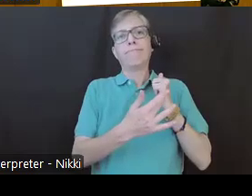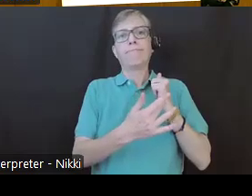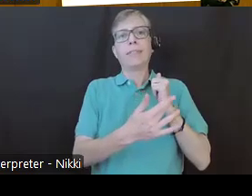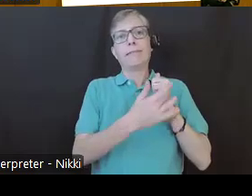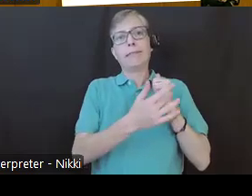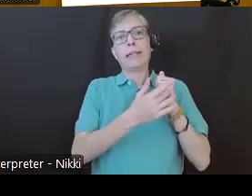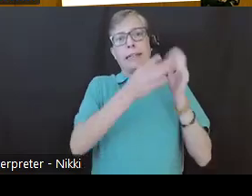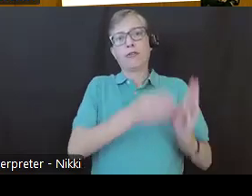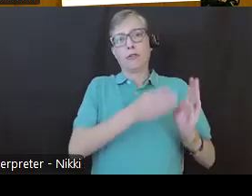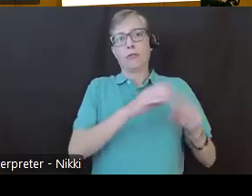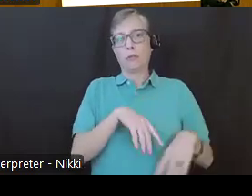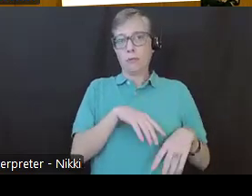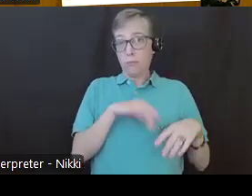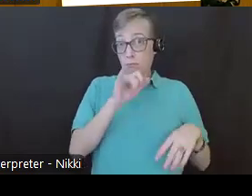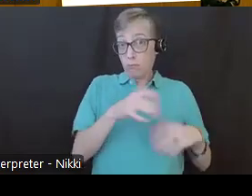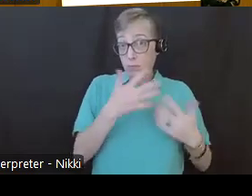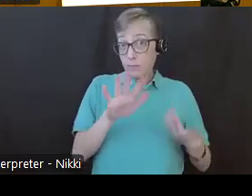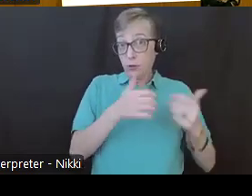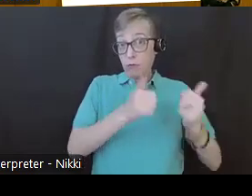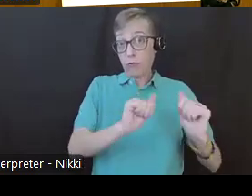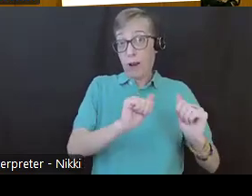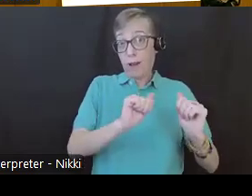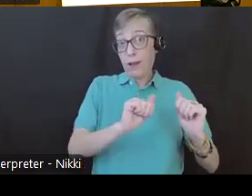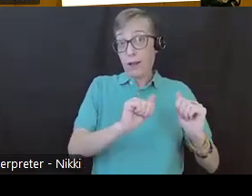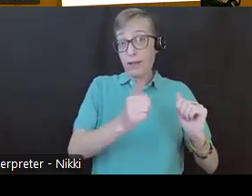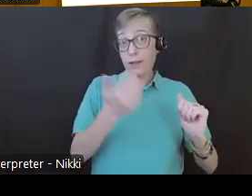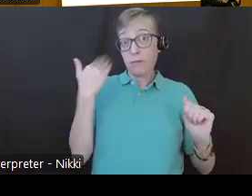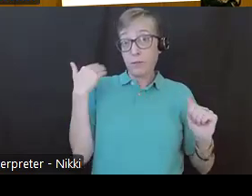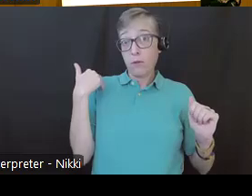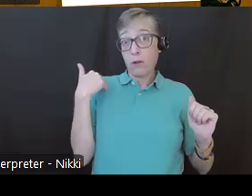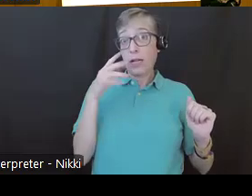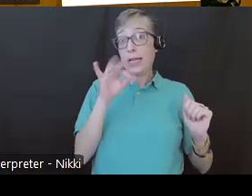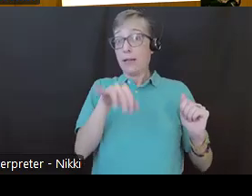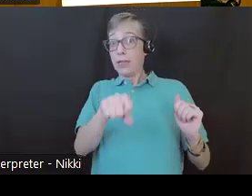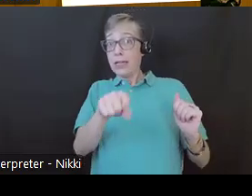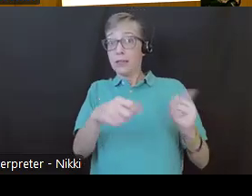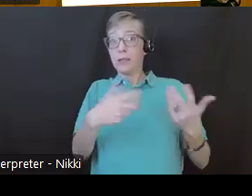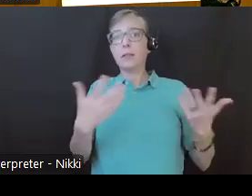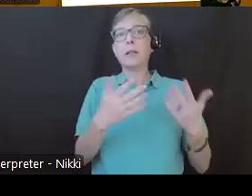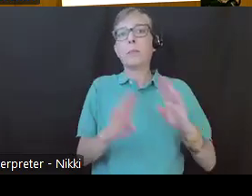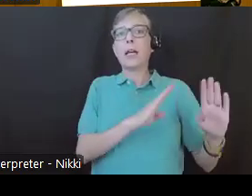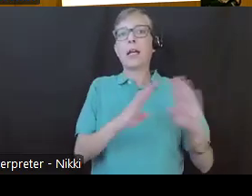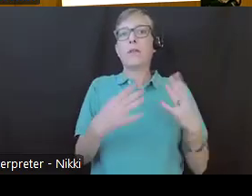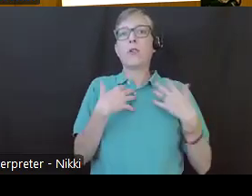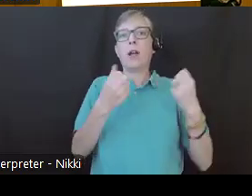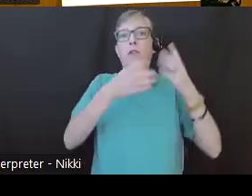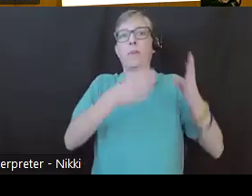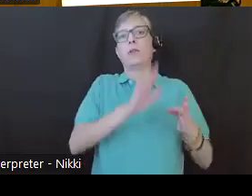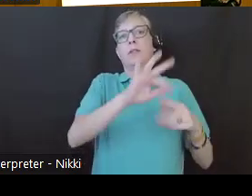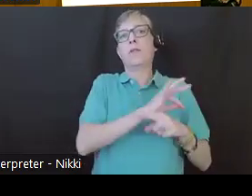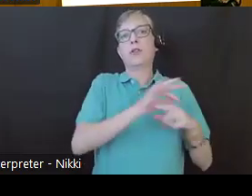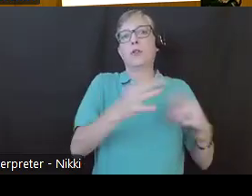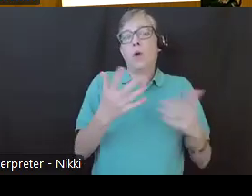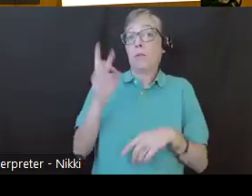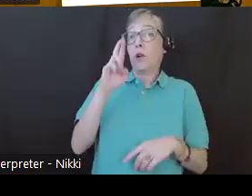been applied somewhere? And if it's so, what's the behavioral health function? Are they an RN? Are they